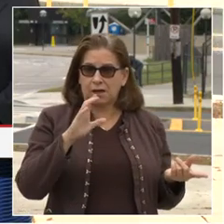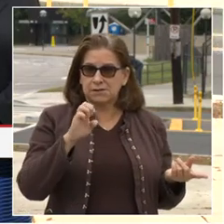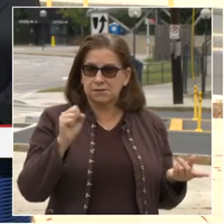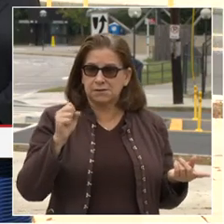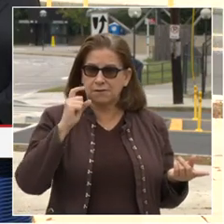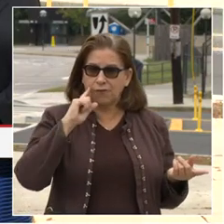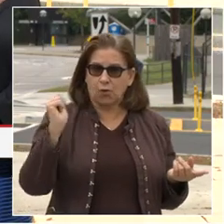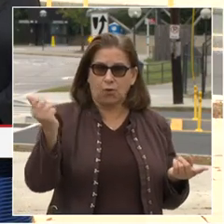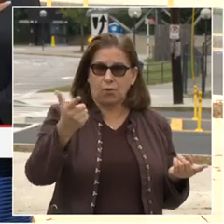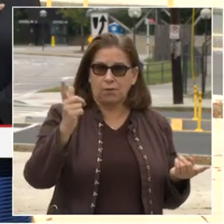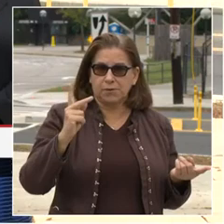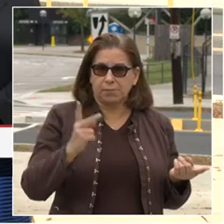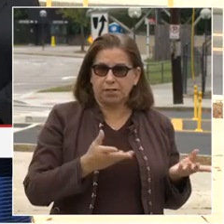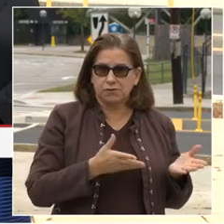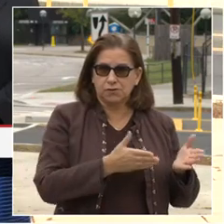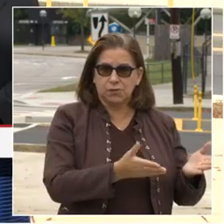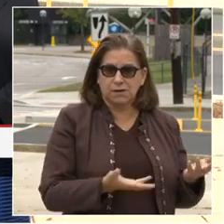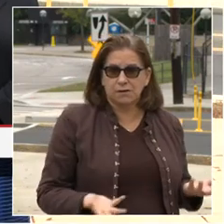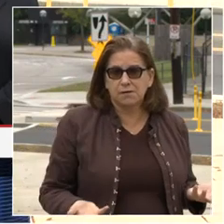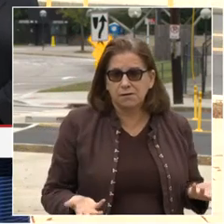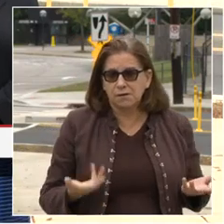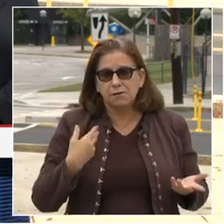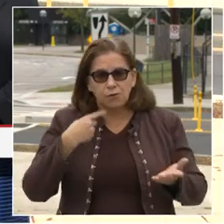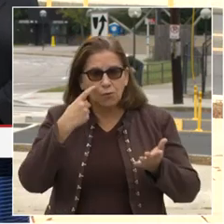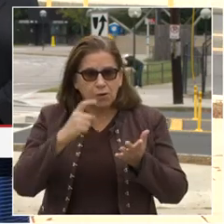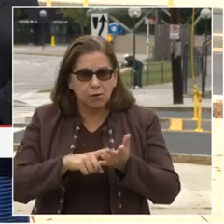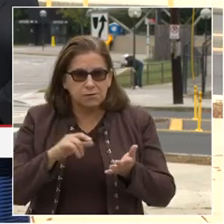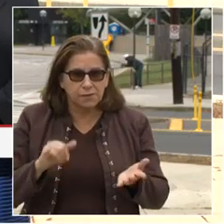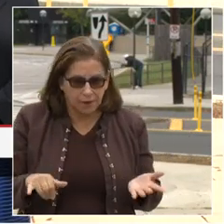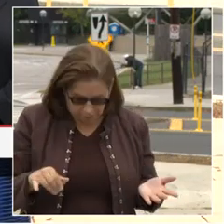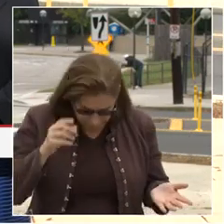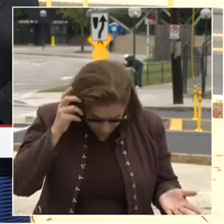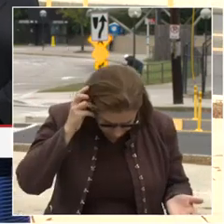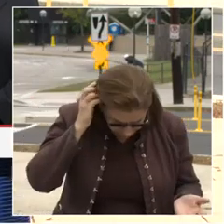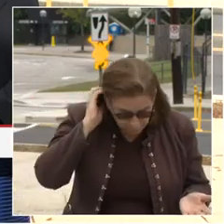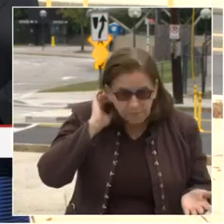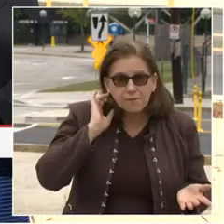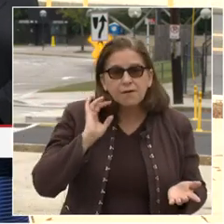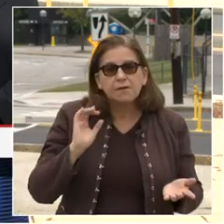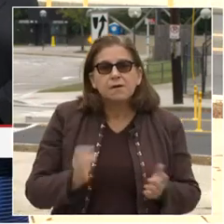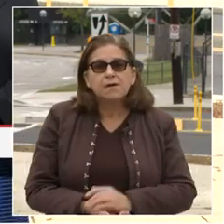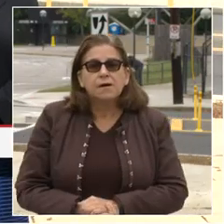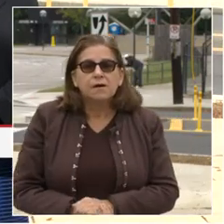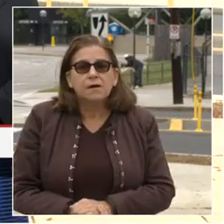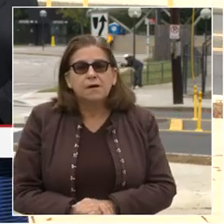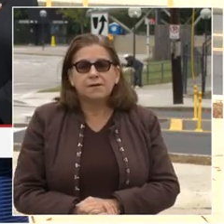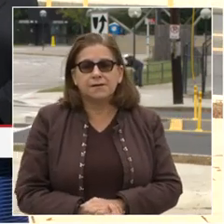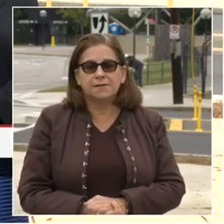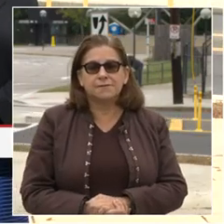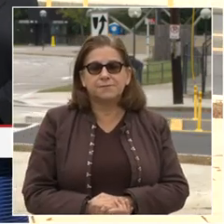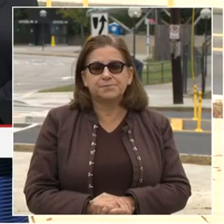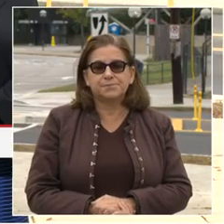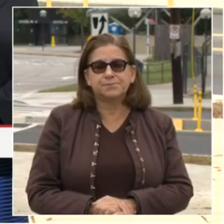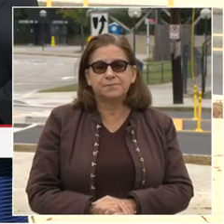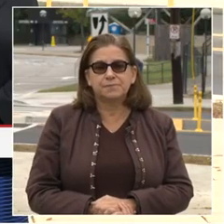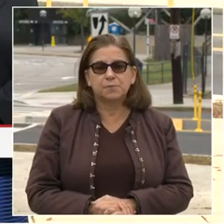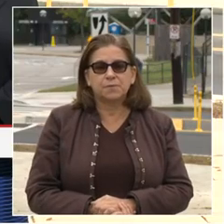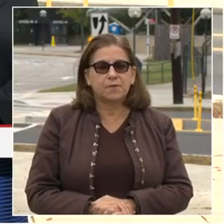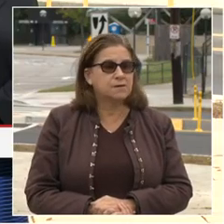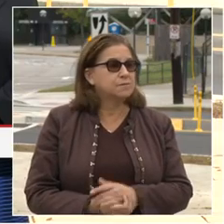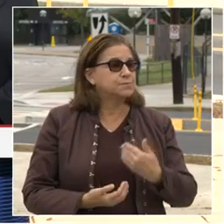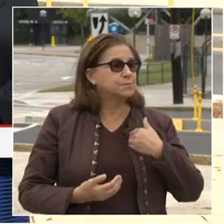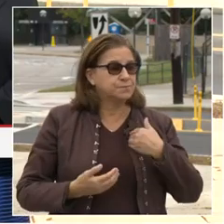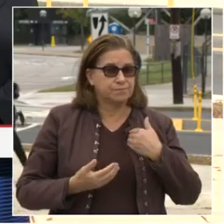I believe, very good vantage point to be able to make proposals that recognizes all of